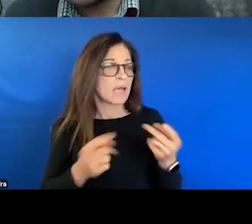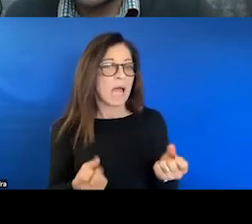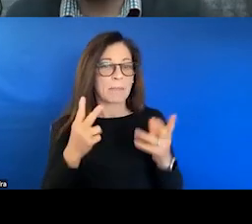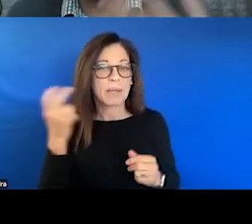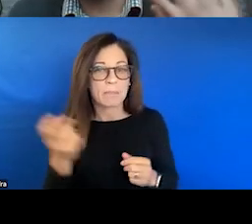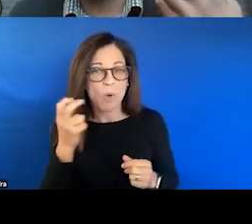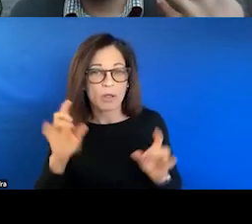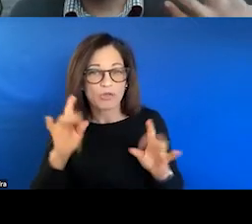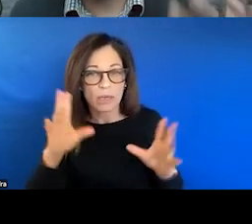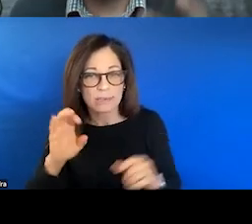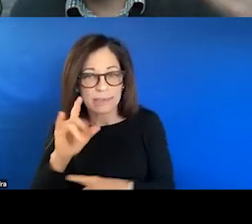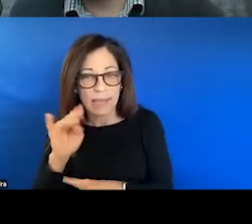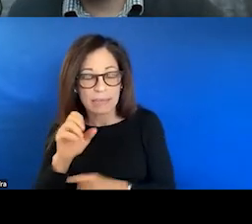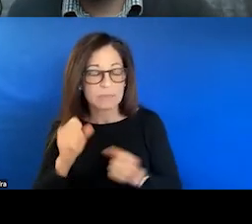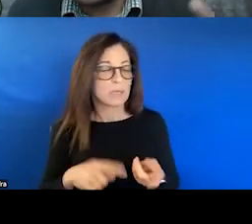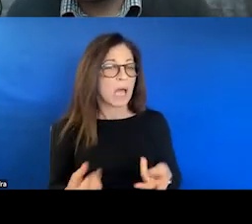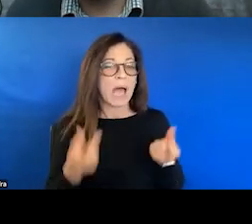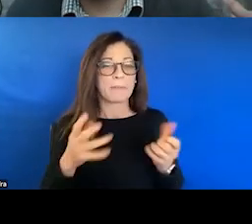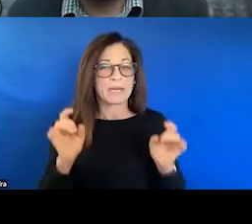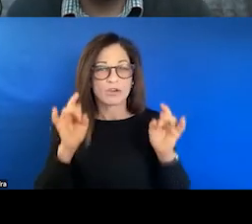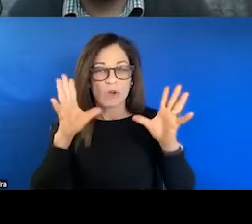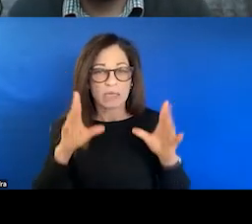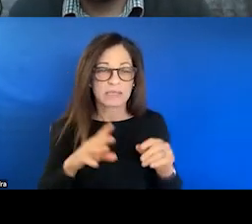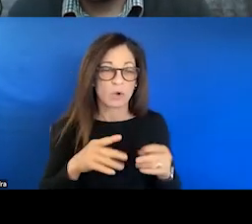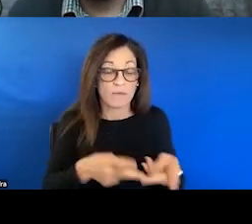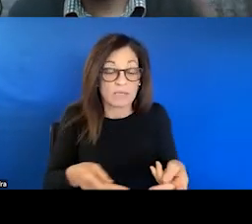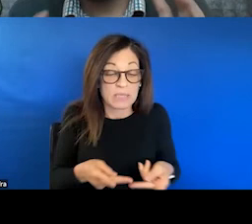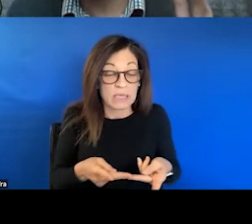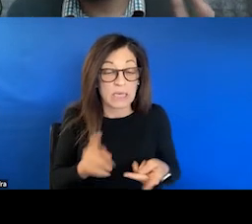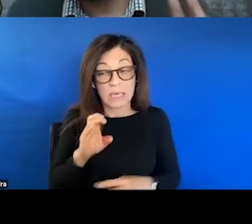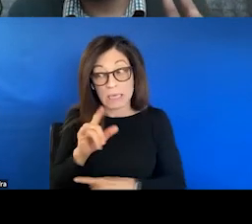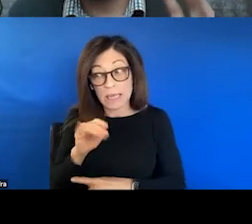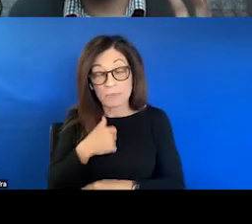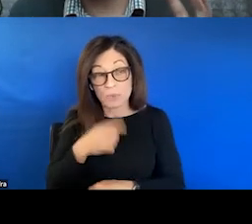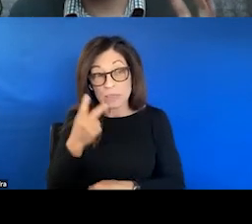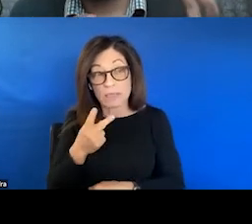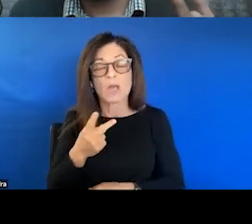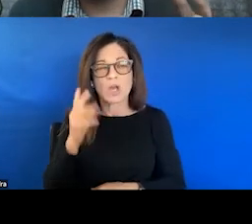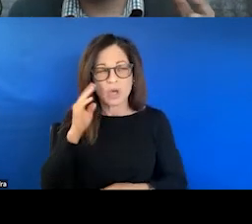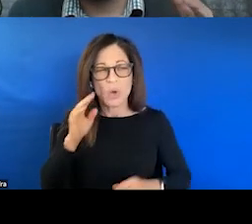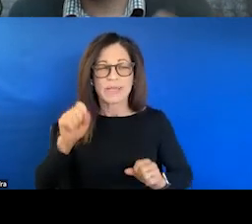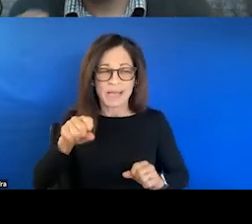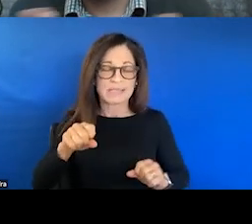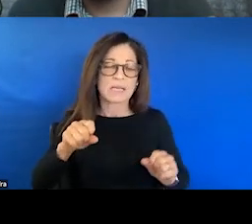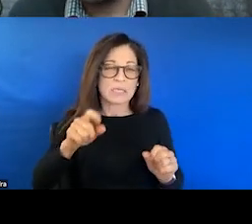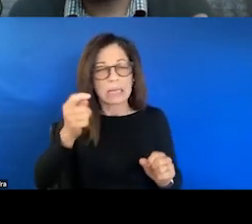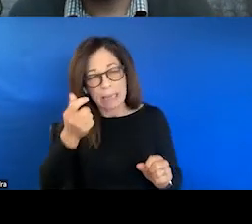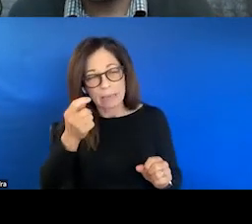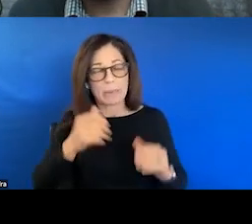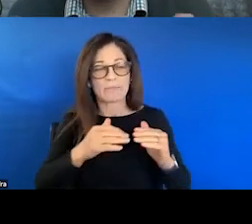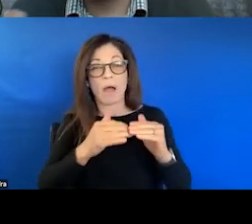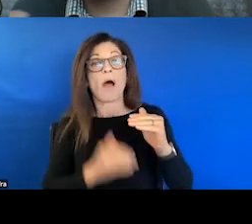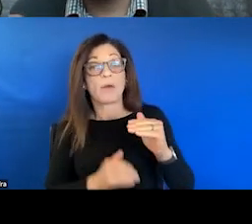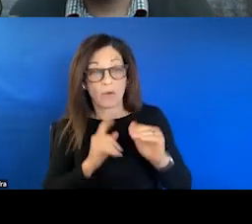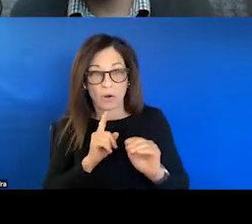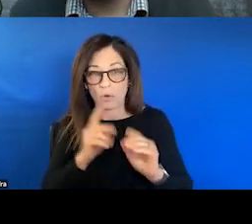you know, claims, how many crisis receiving facility claims are we seeing? Knowing full well that there is a little bit of an underreporting there,